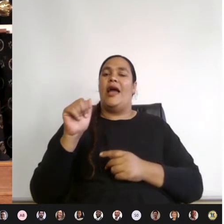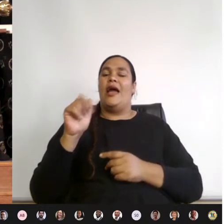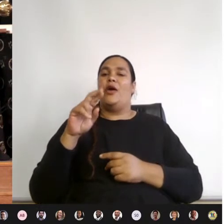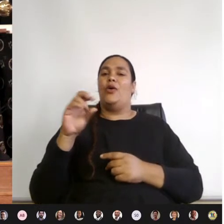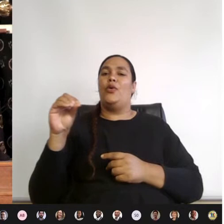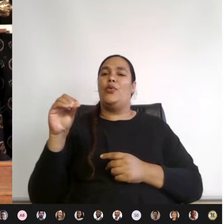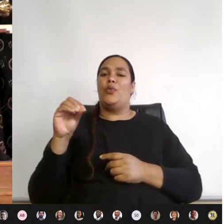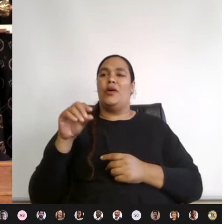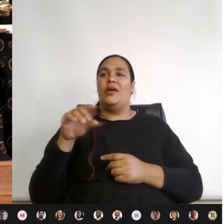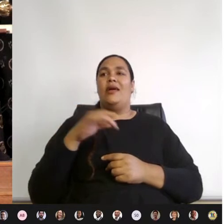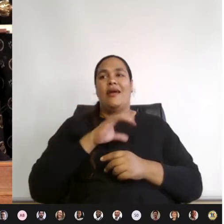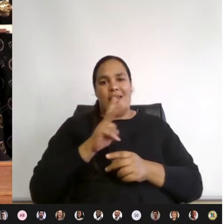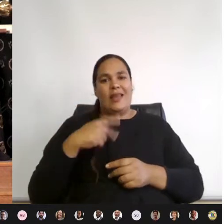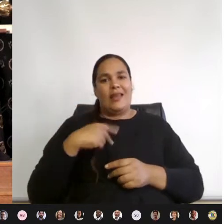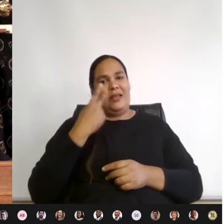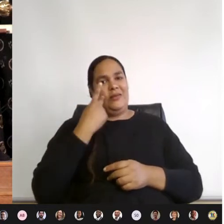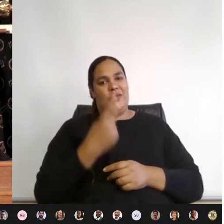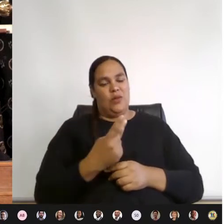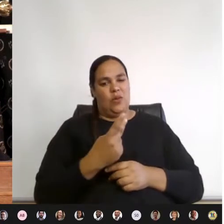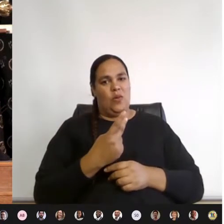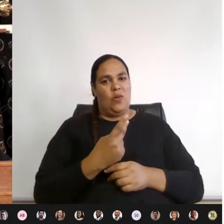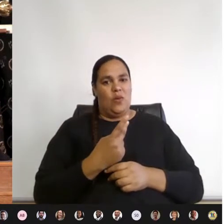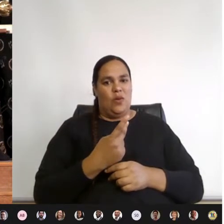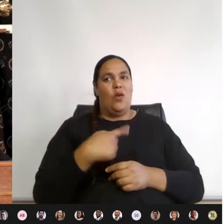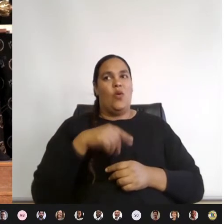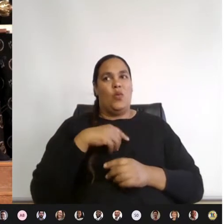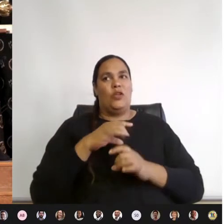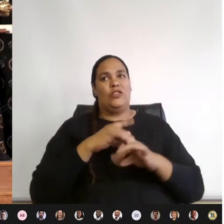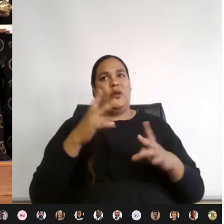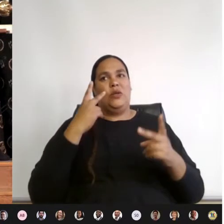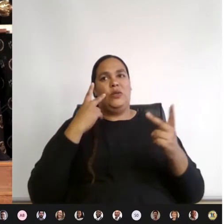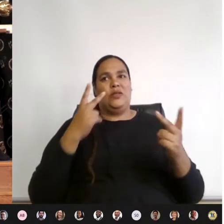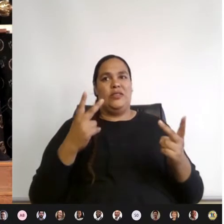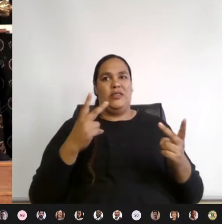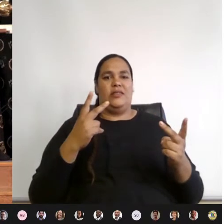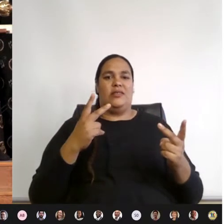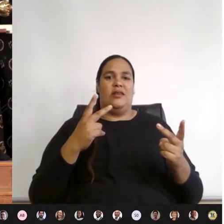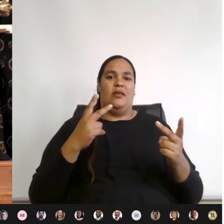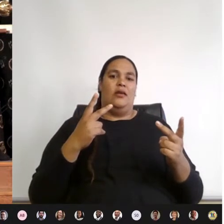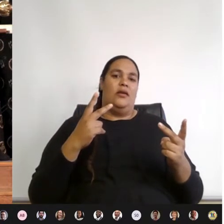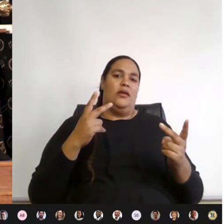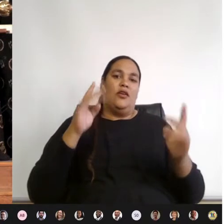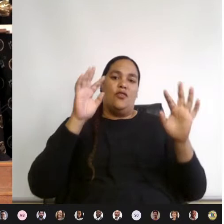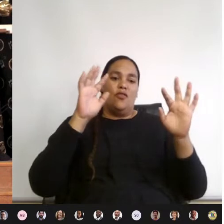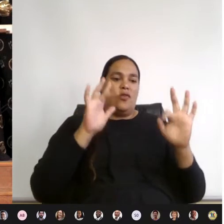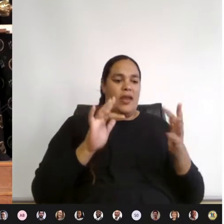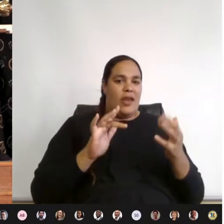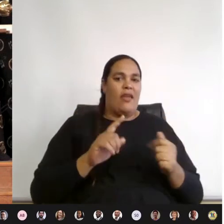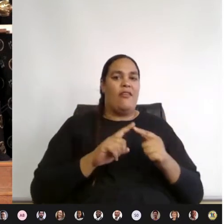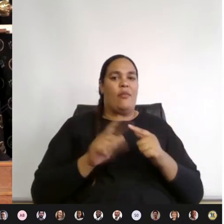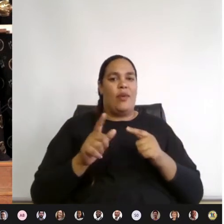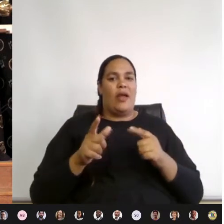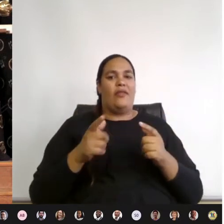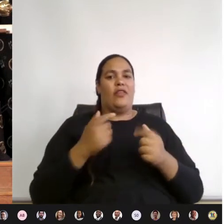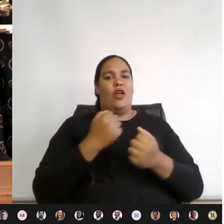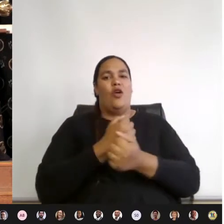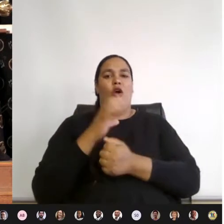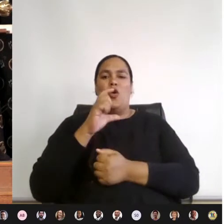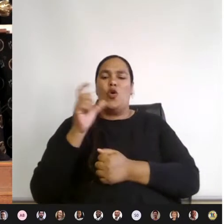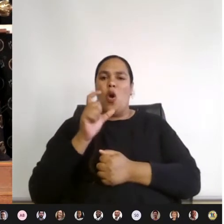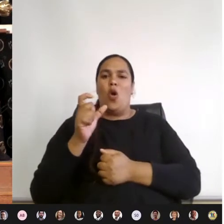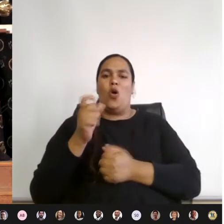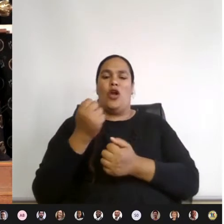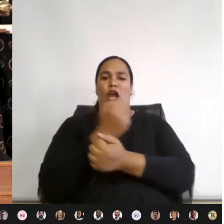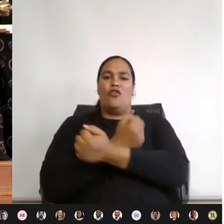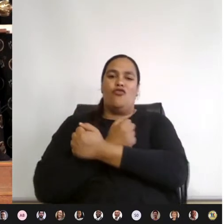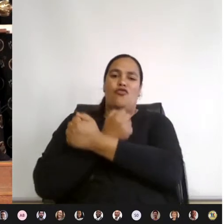still, even though we've started to see some rain in that region, still coke and those trucks taking water to